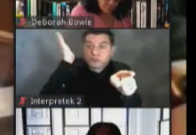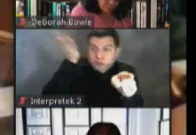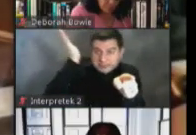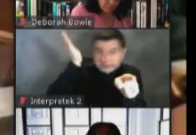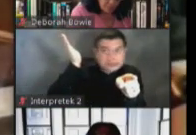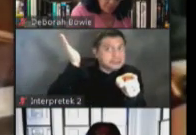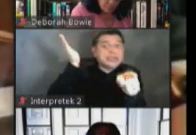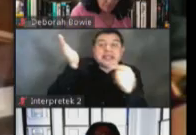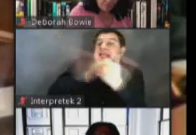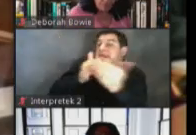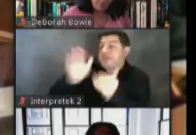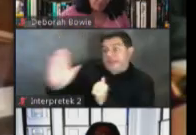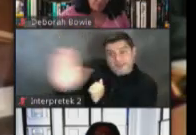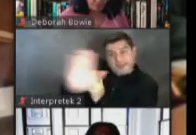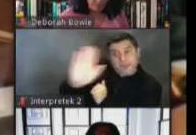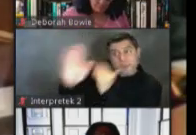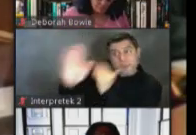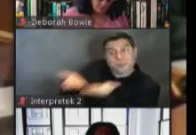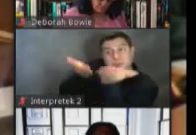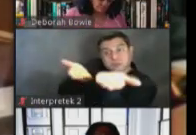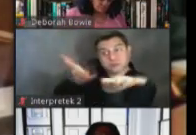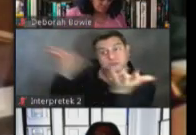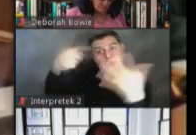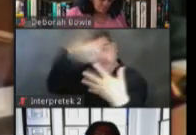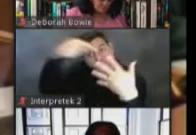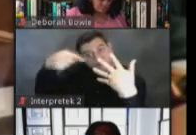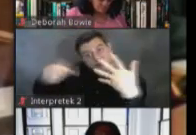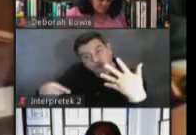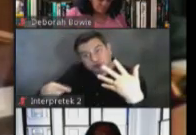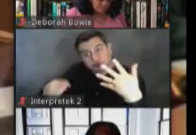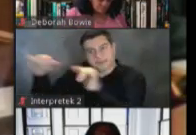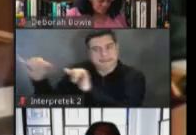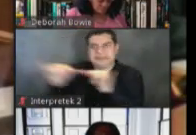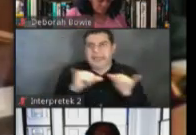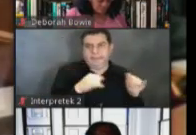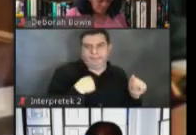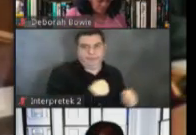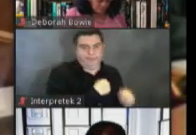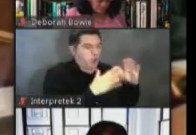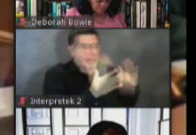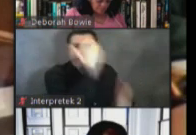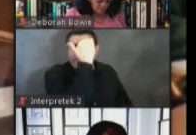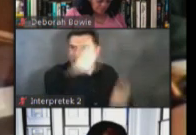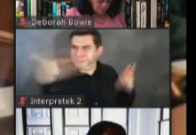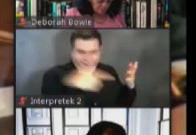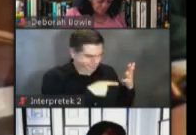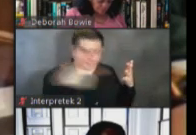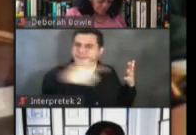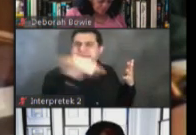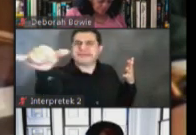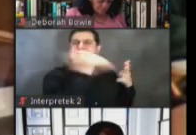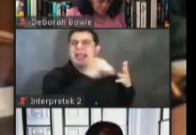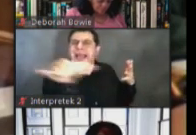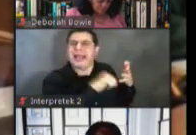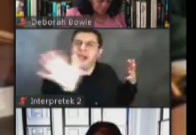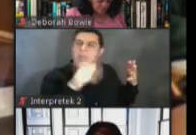made on the same lines that we're already working towards, there's no examples from anywhere to